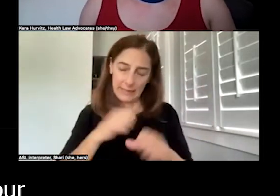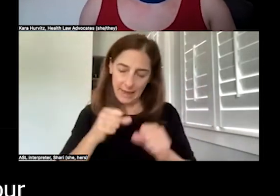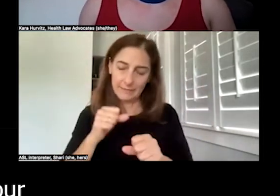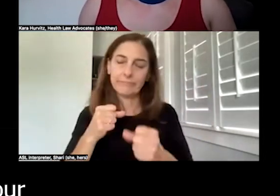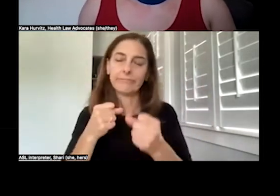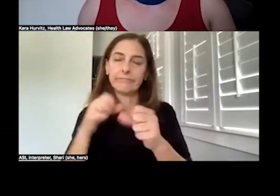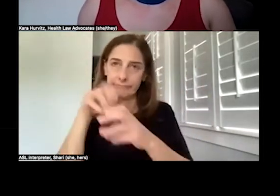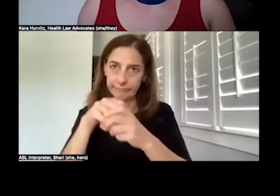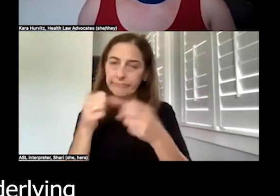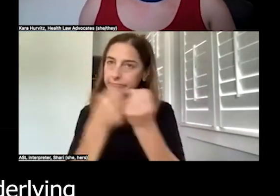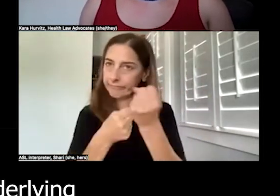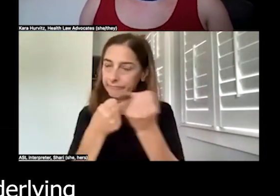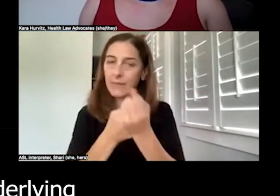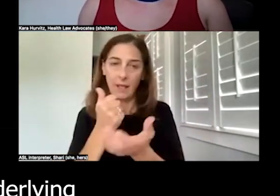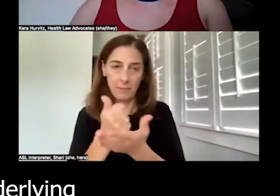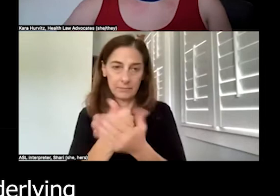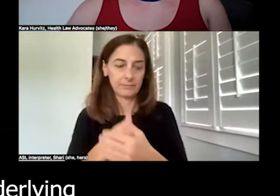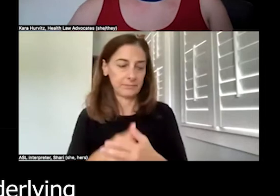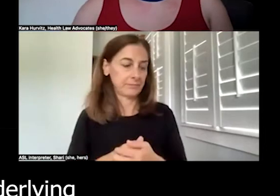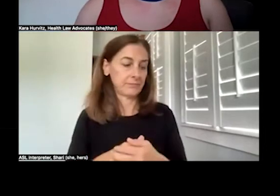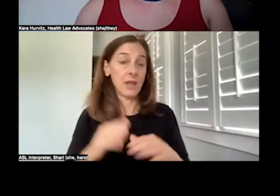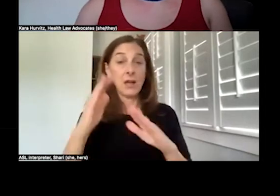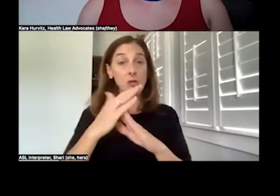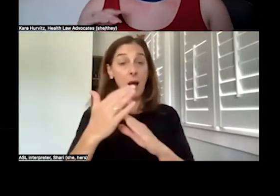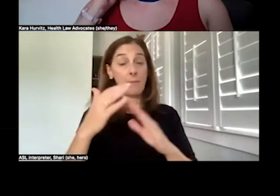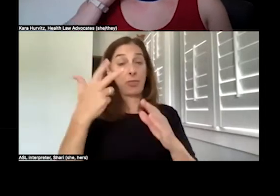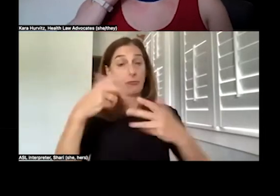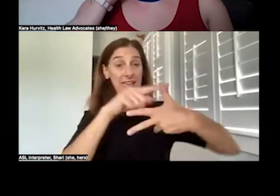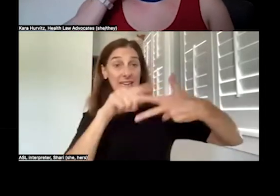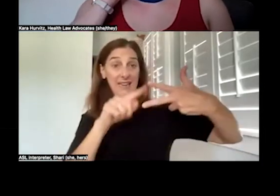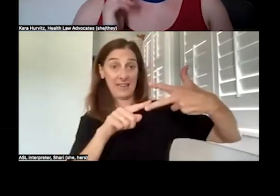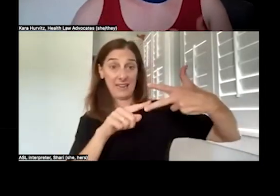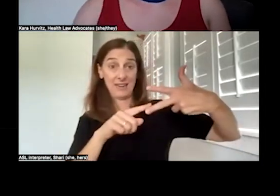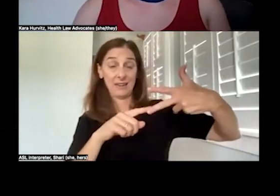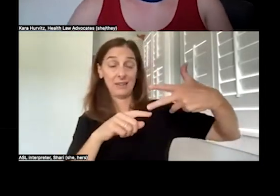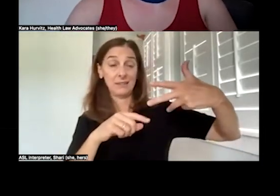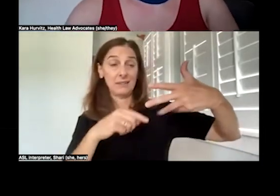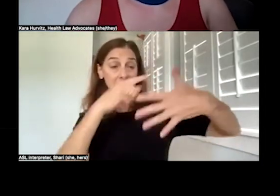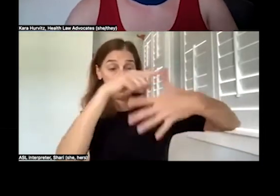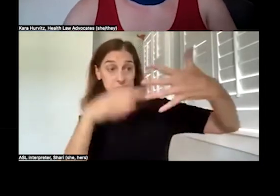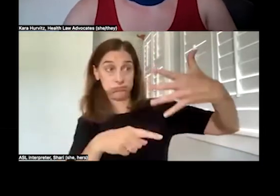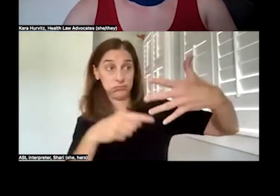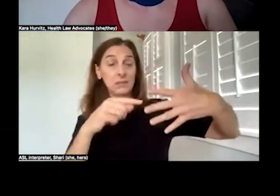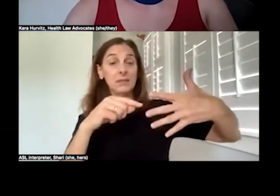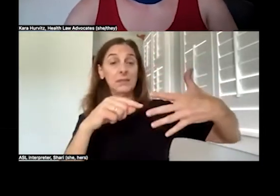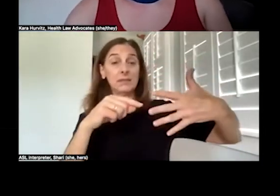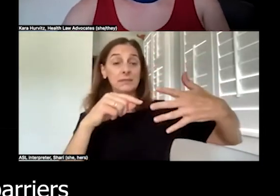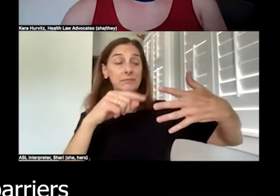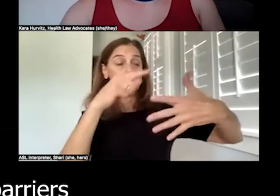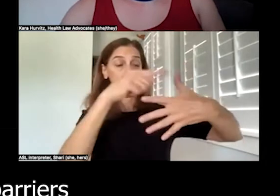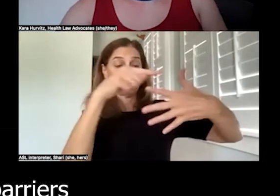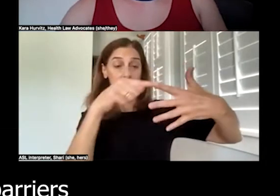top three, which are underlying legal issues that can be addressed through legal action,